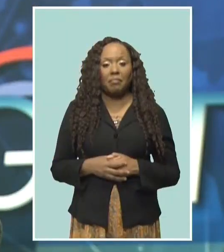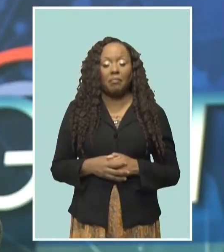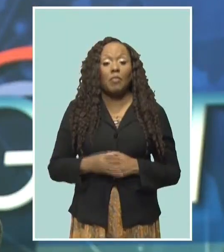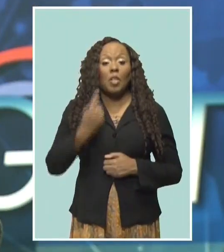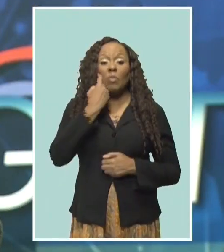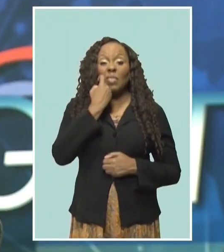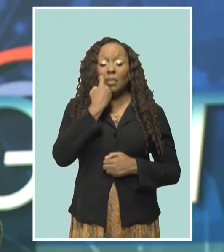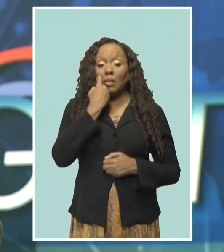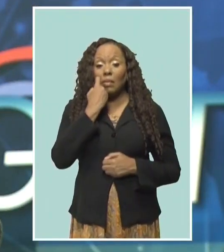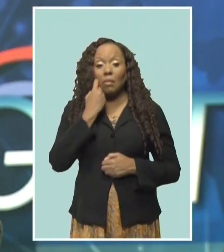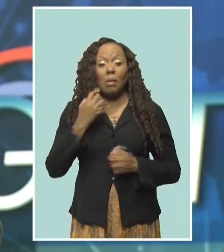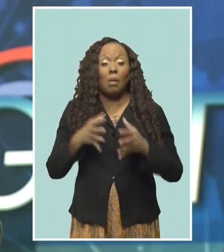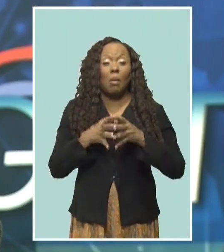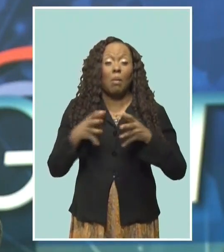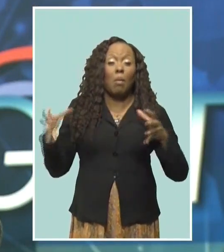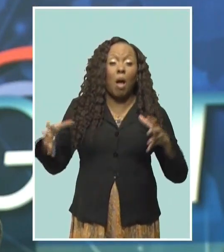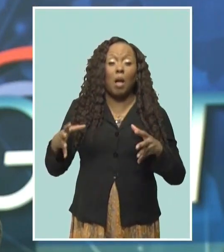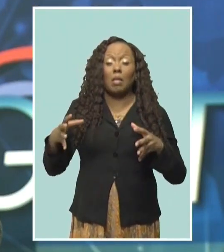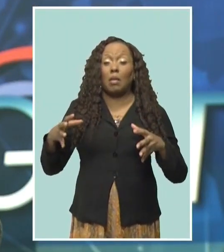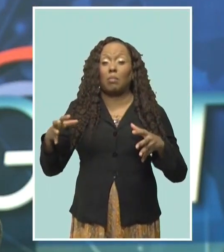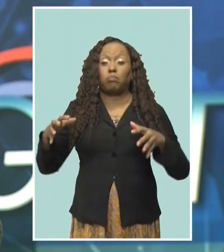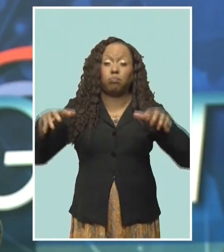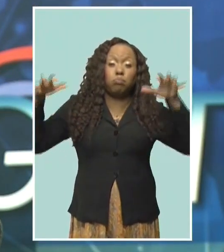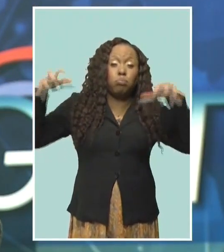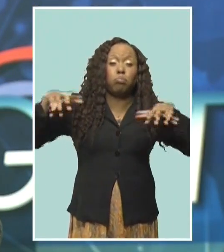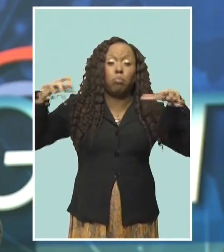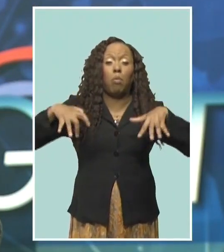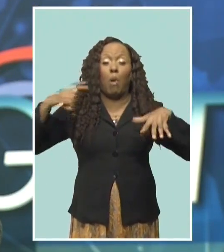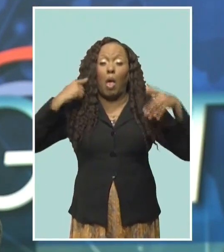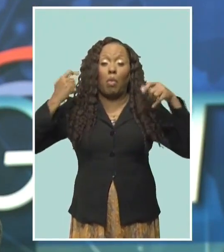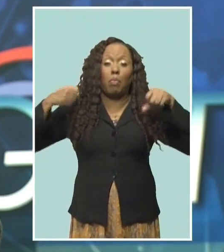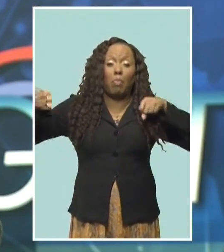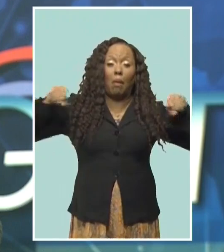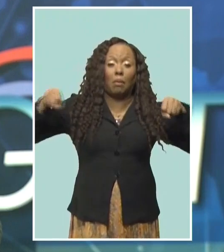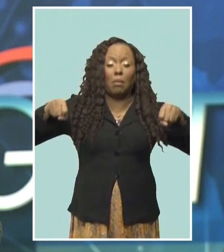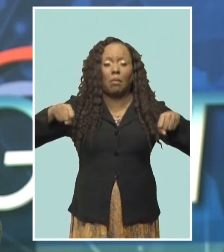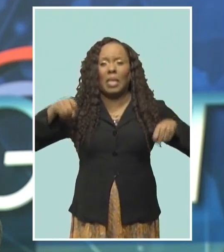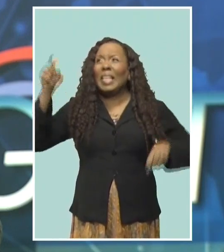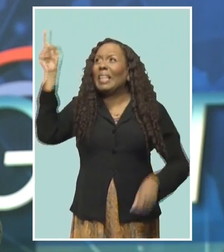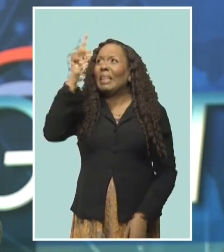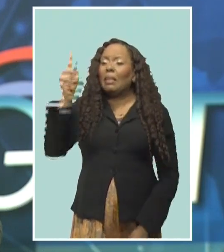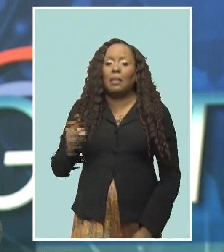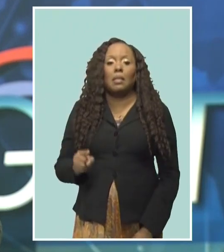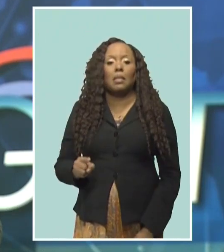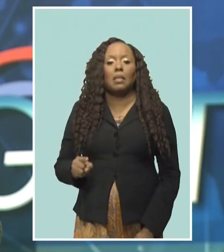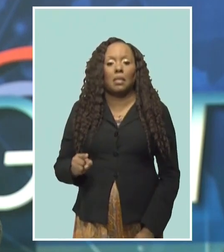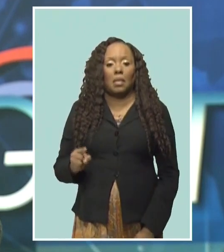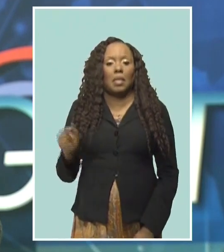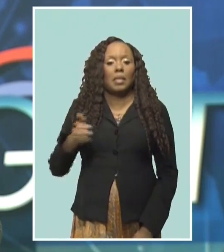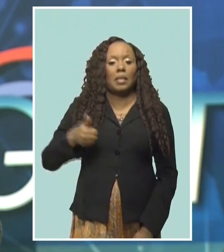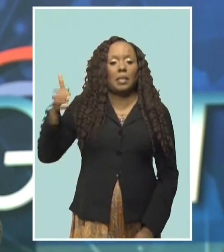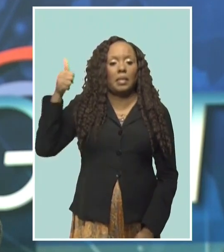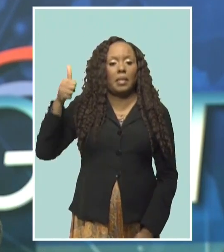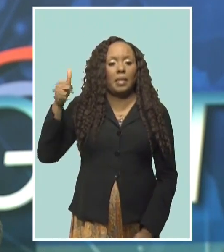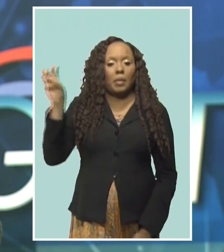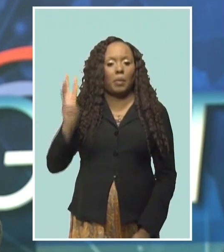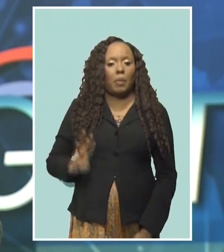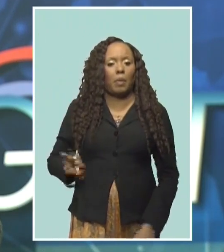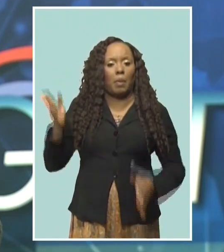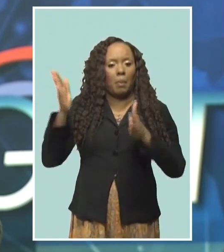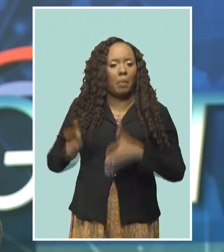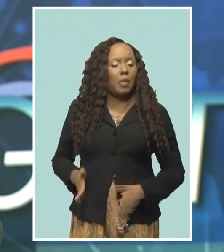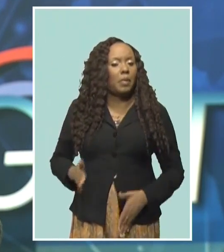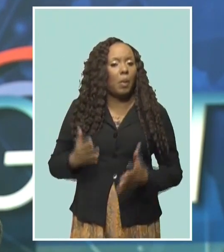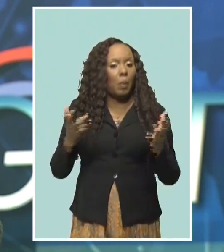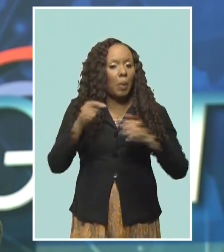With an increase in the number of lightning and thunderstorms Barbados has been experiencing, senior meteorologist Tia Brown is urging people to